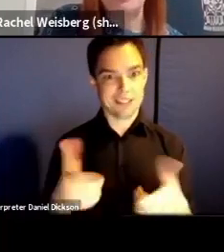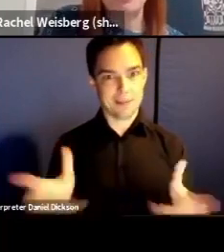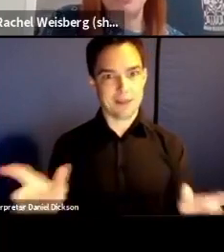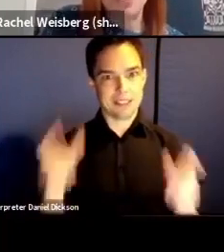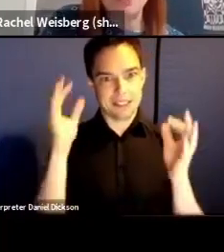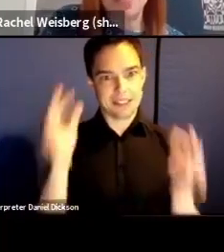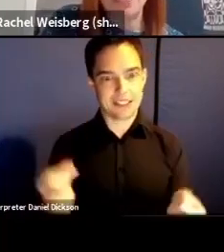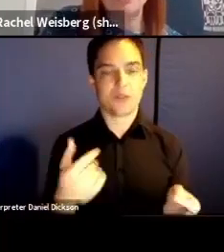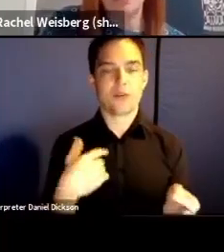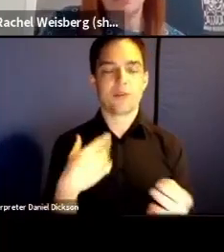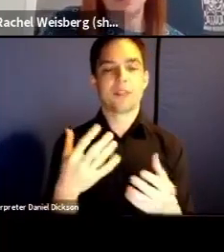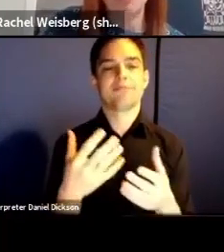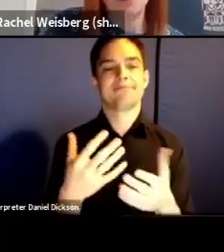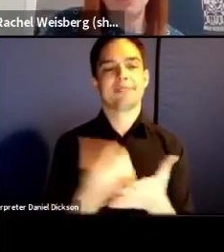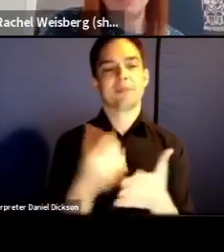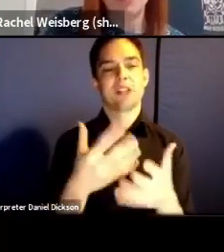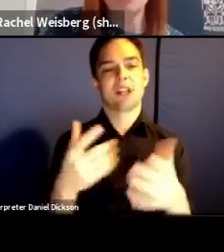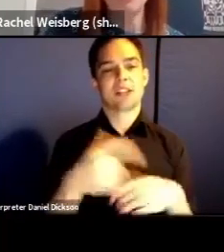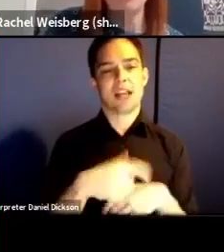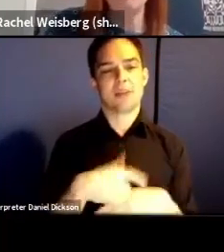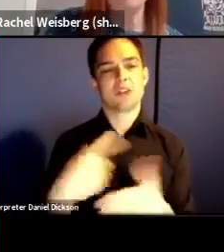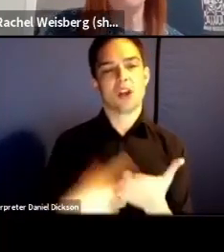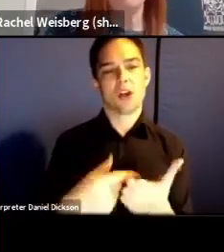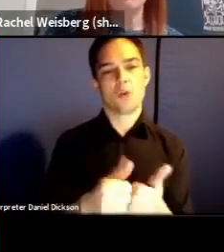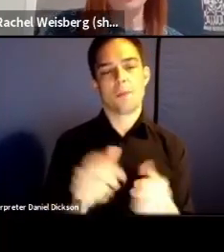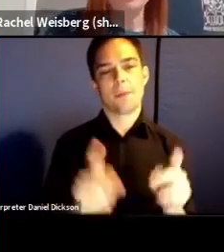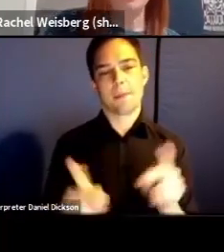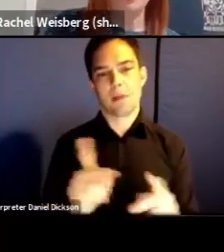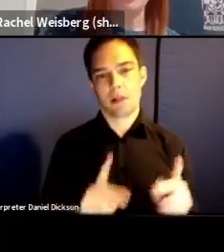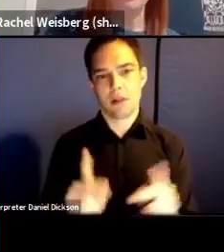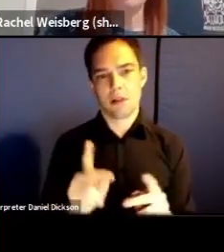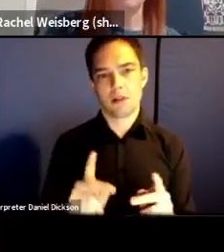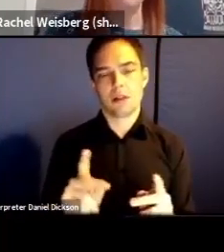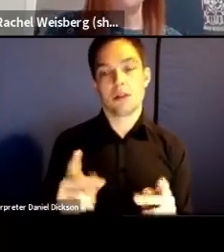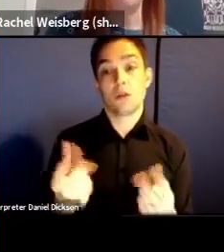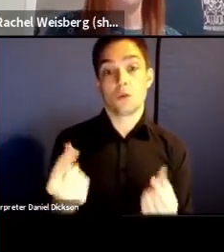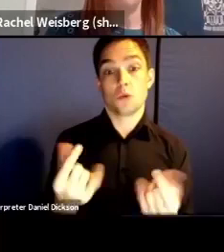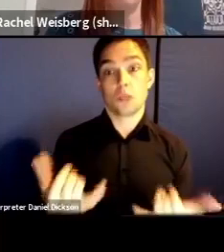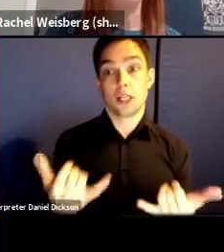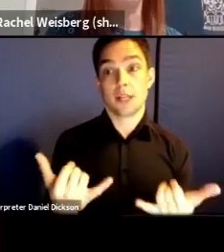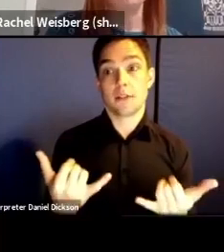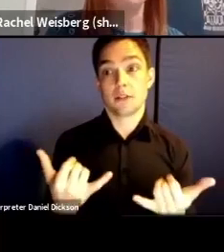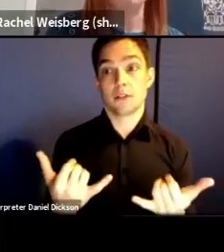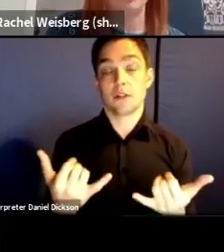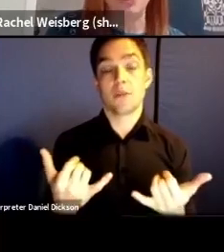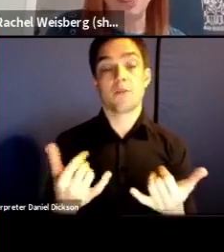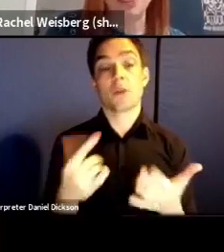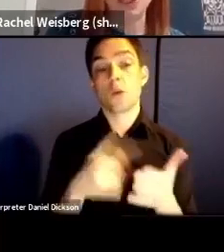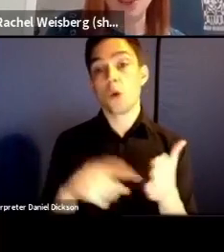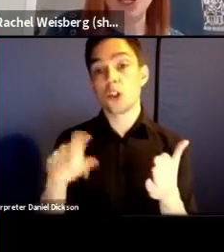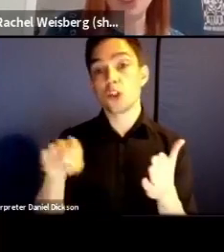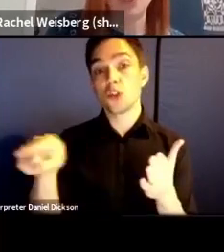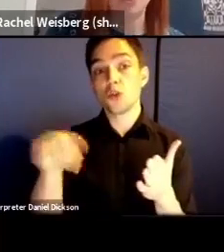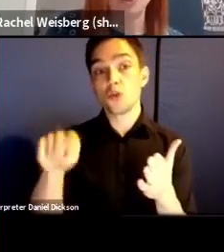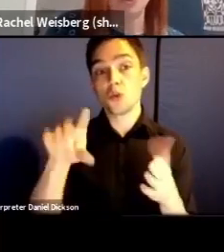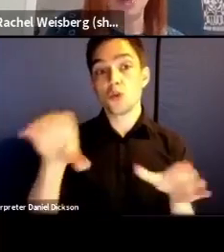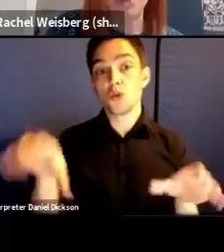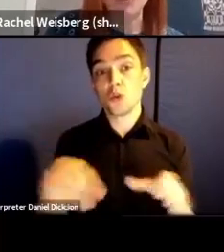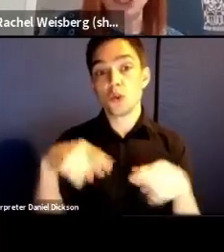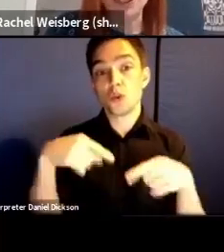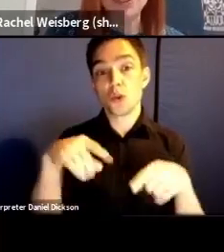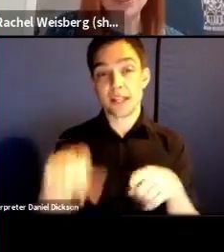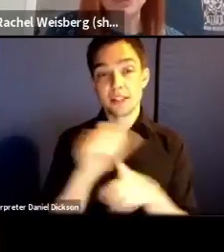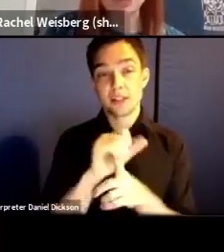been spending a lot of time talking through with people. So what we wanted to do today is talk about, well, what should you do in that situation? What are